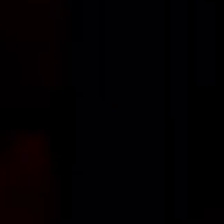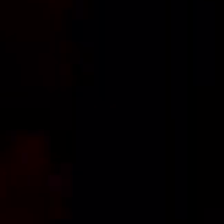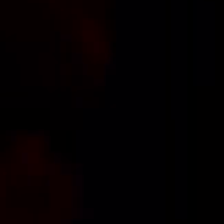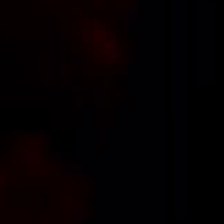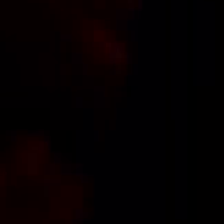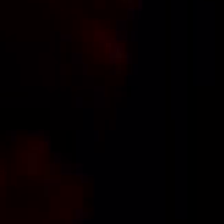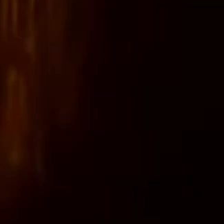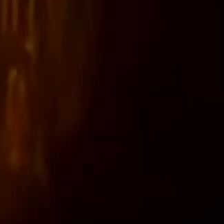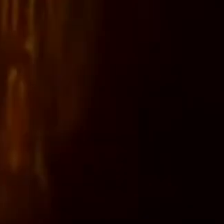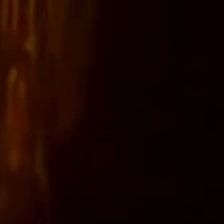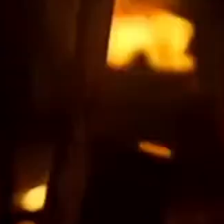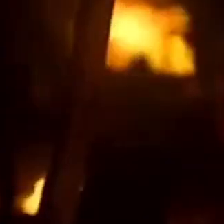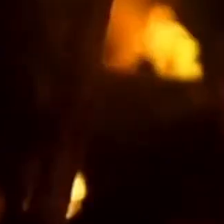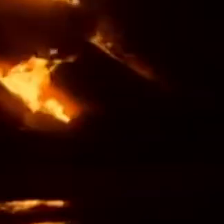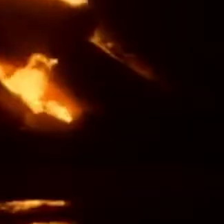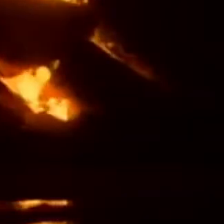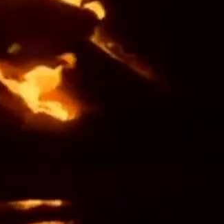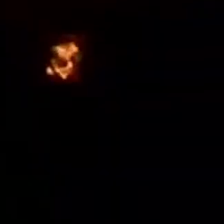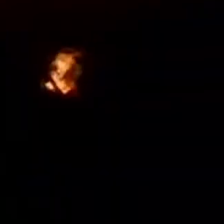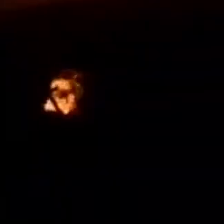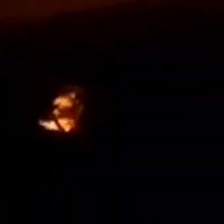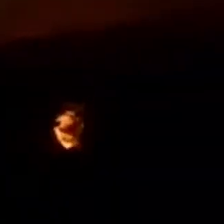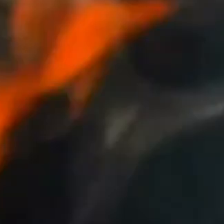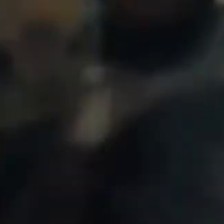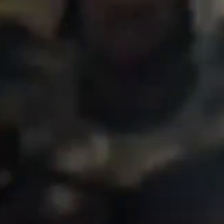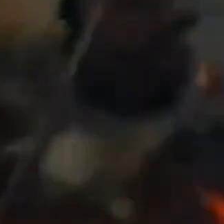War is afoot.